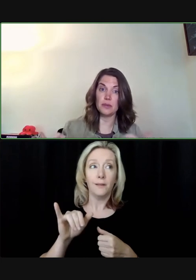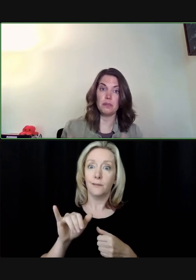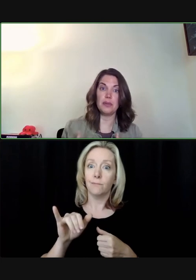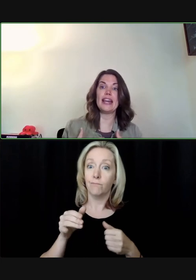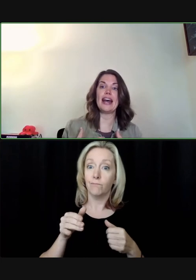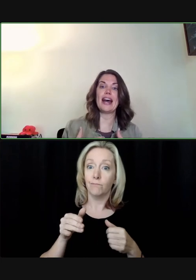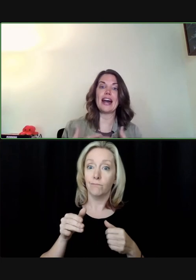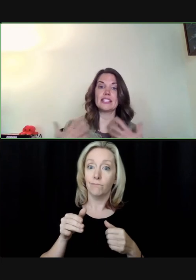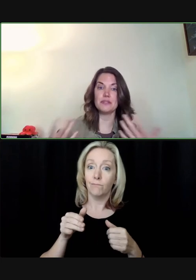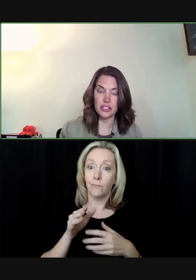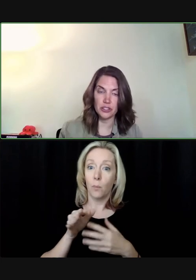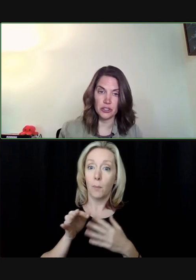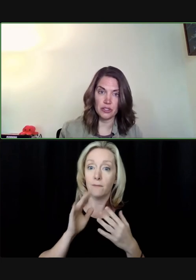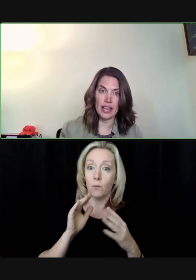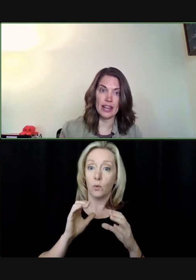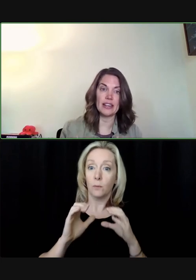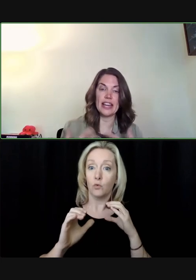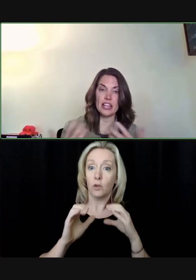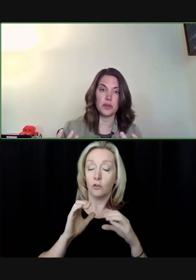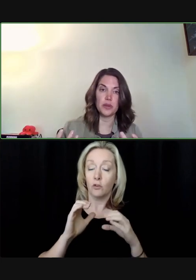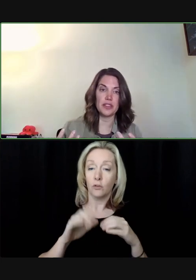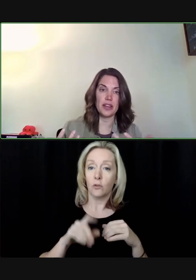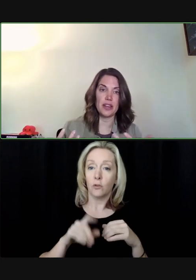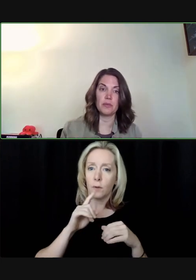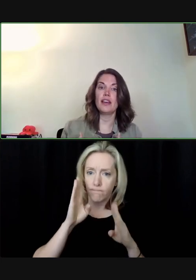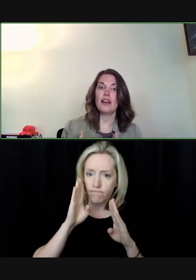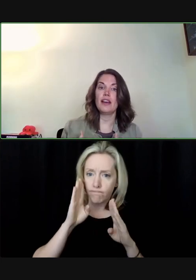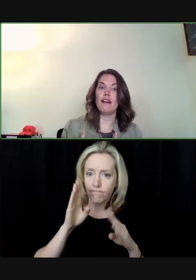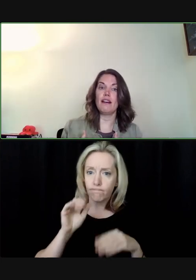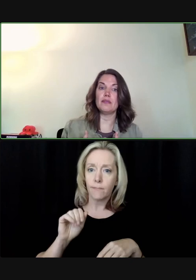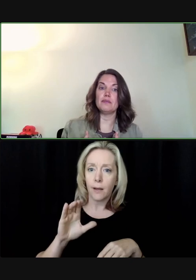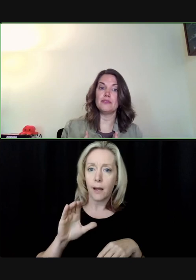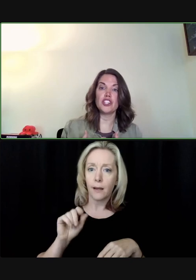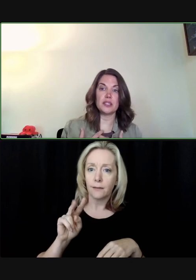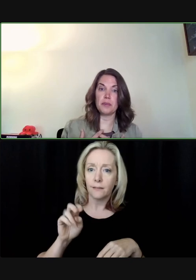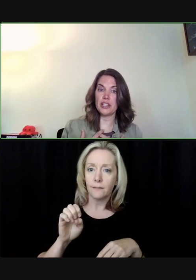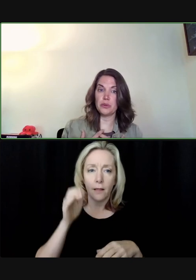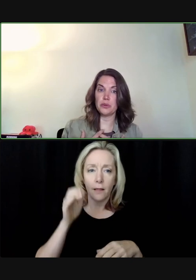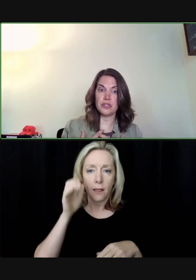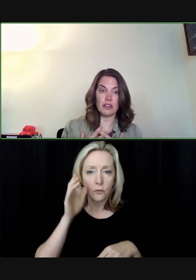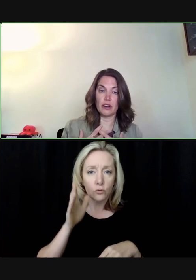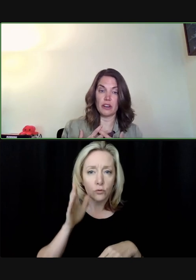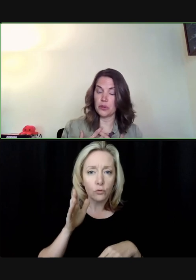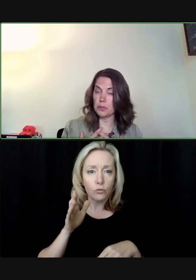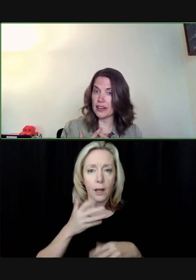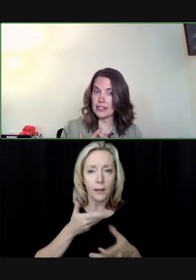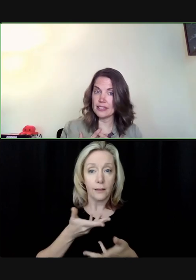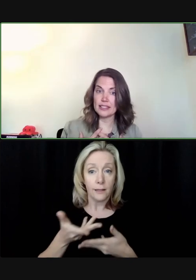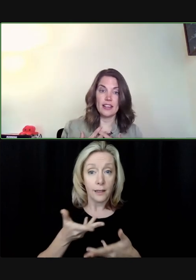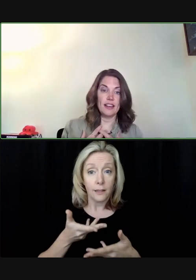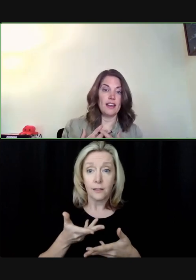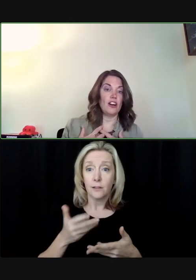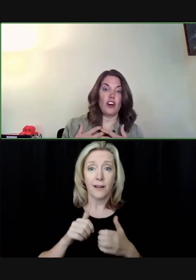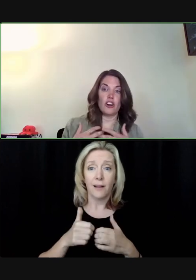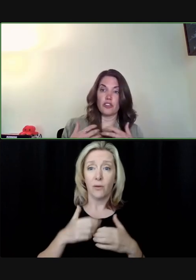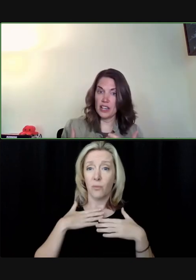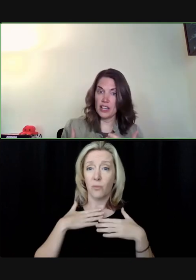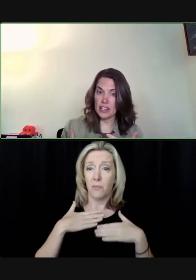our students, be active listeners and engage with them, just by using our own